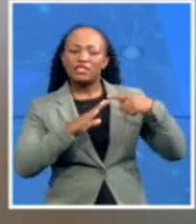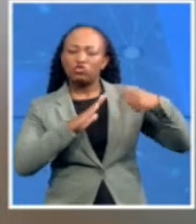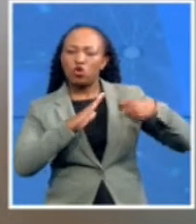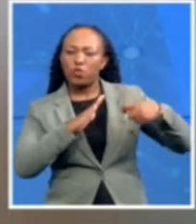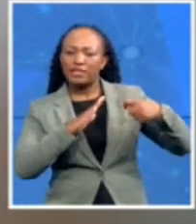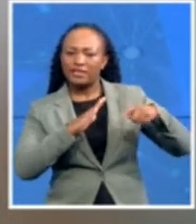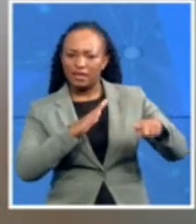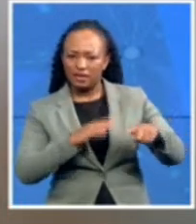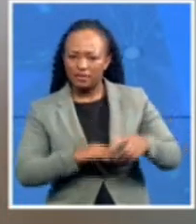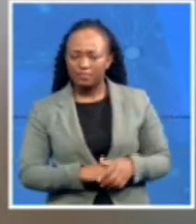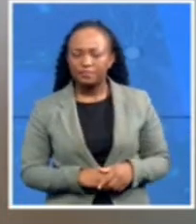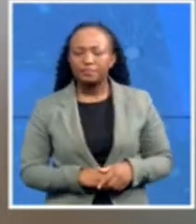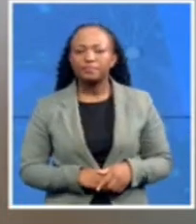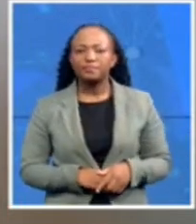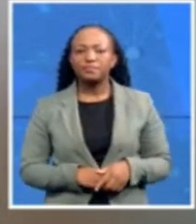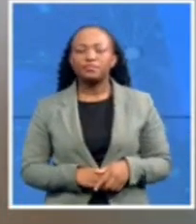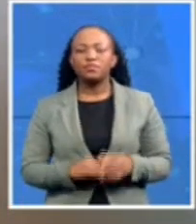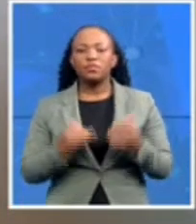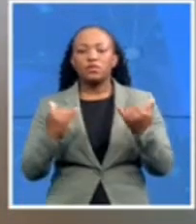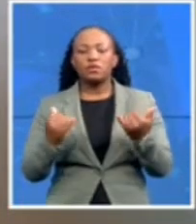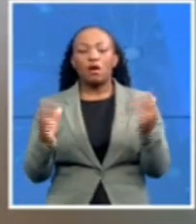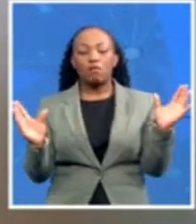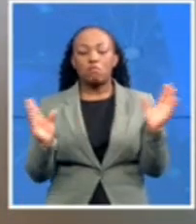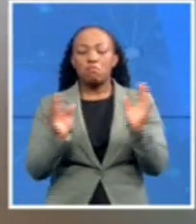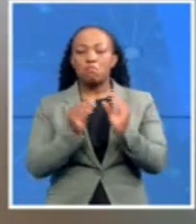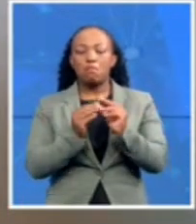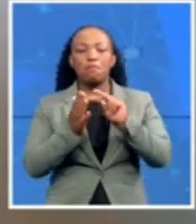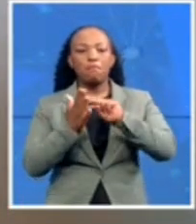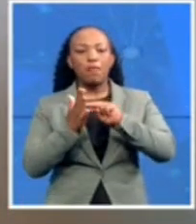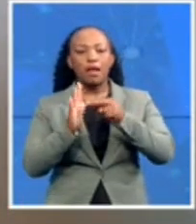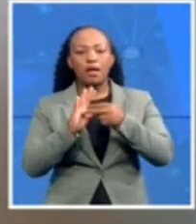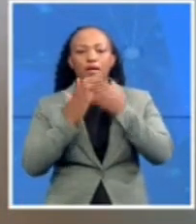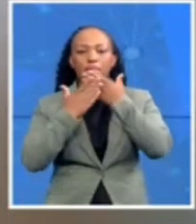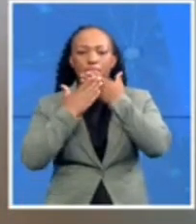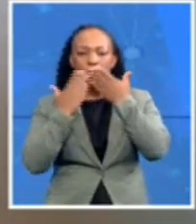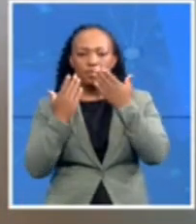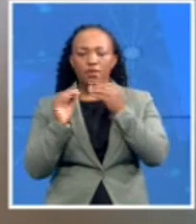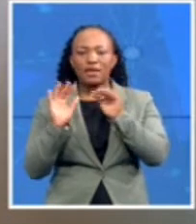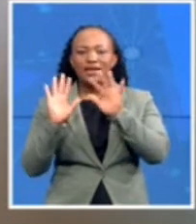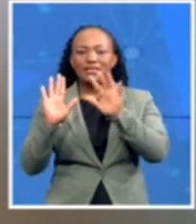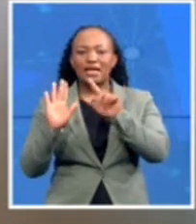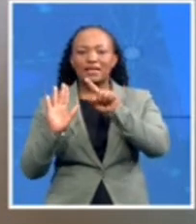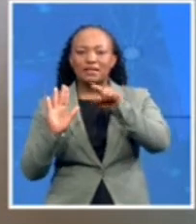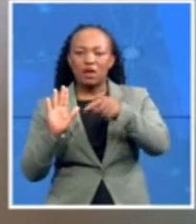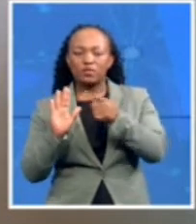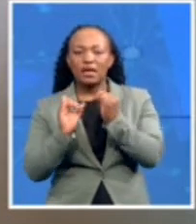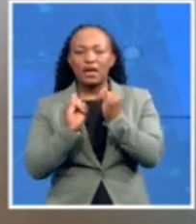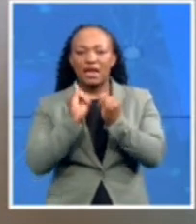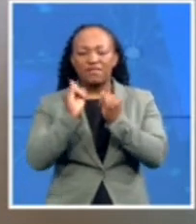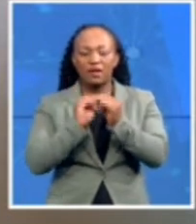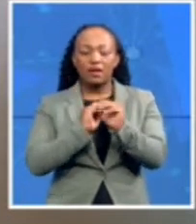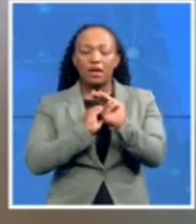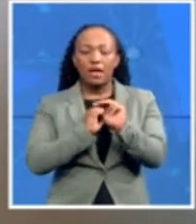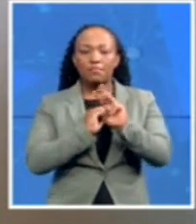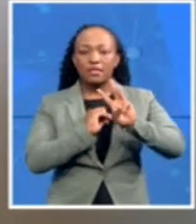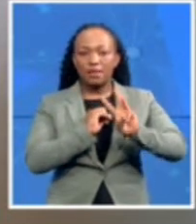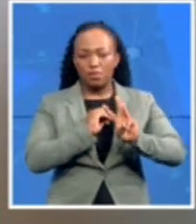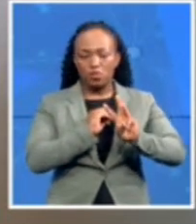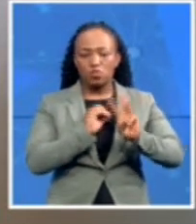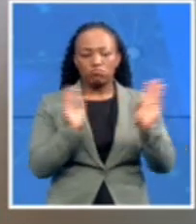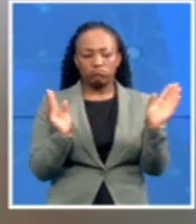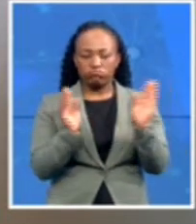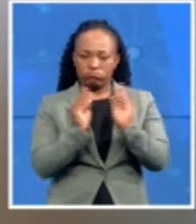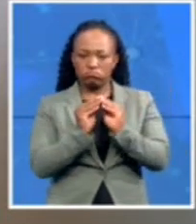capacity loss of 10,011 megawatts. We are going to be